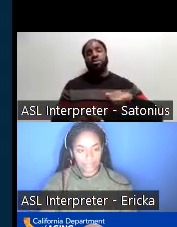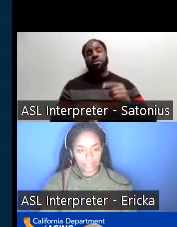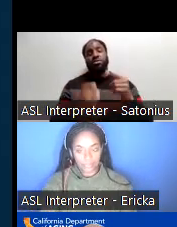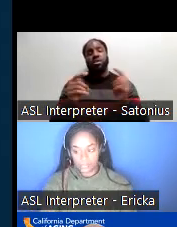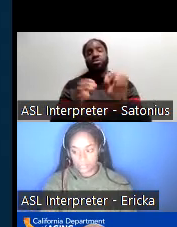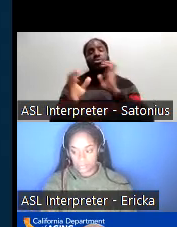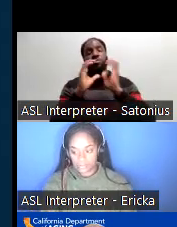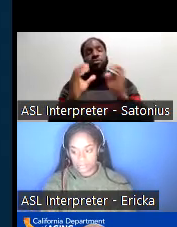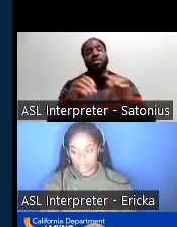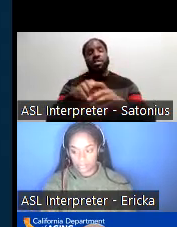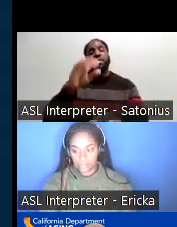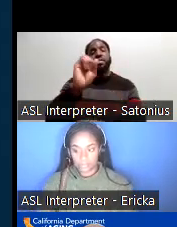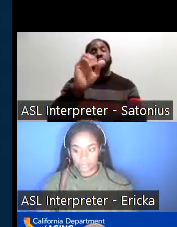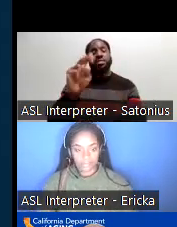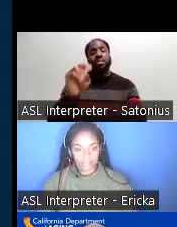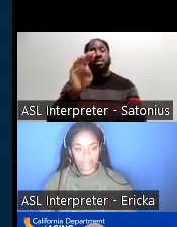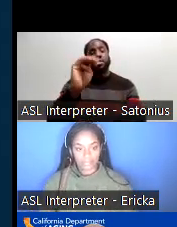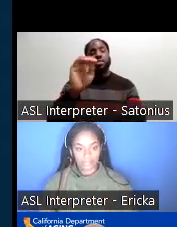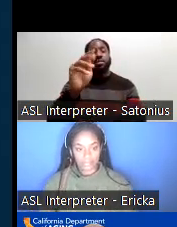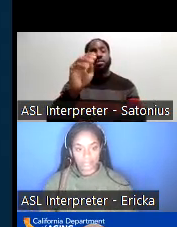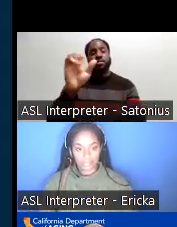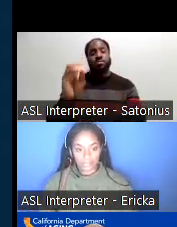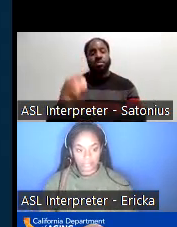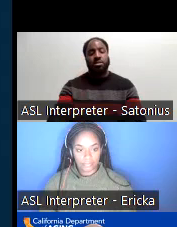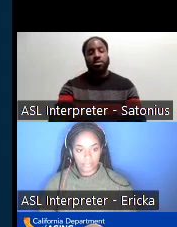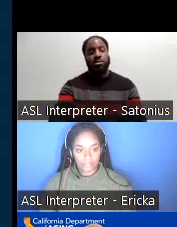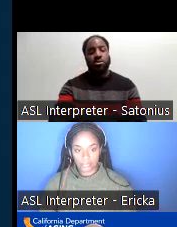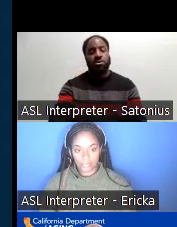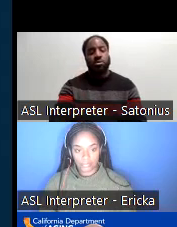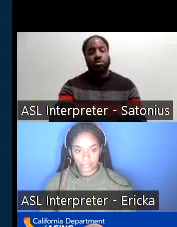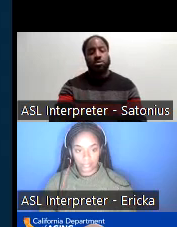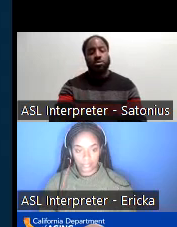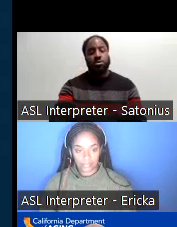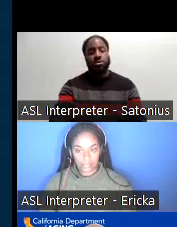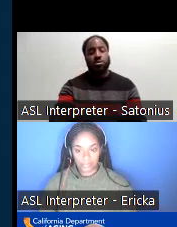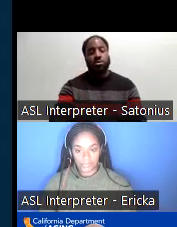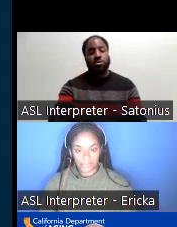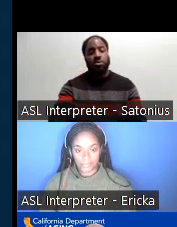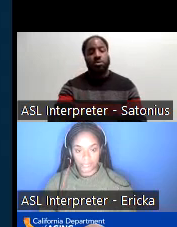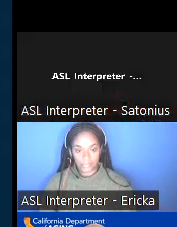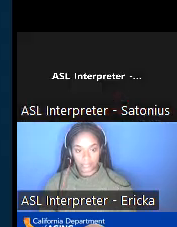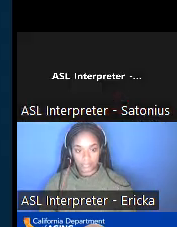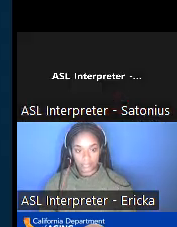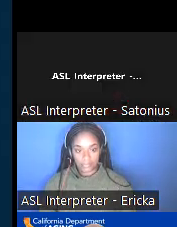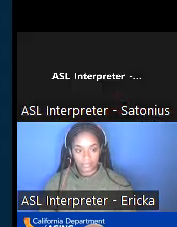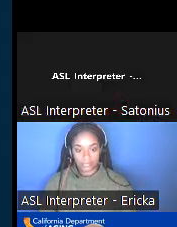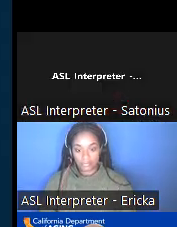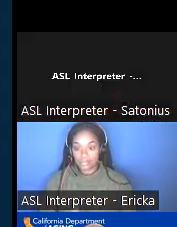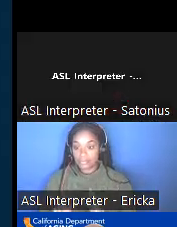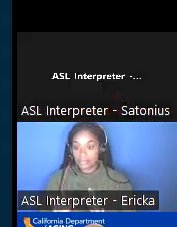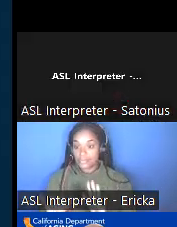San Mateo County and LA County and statewide, for amplifying those messages and